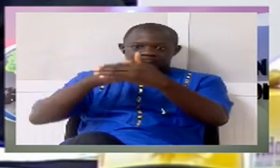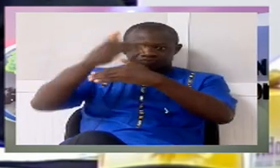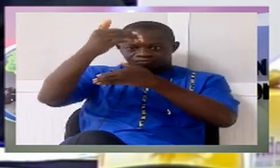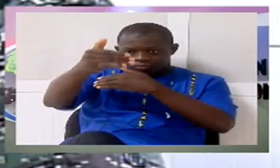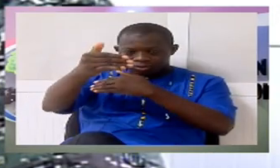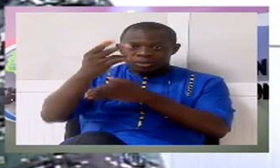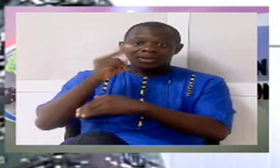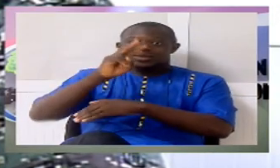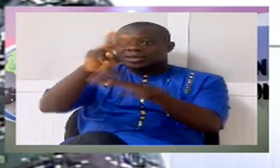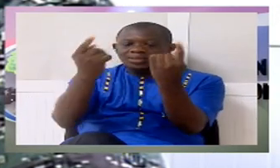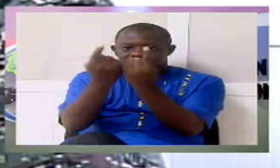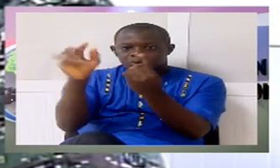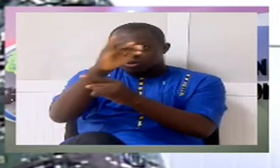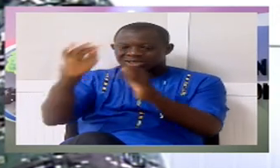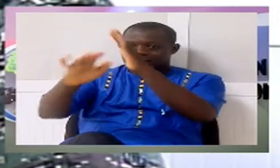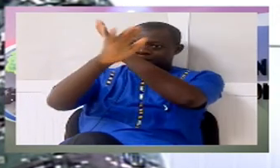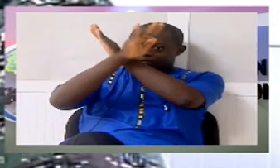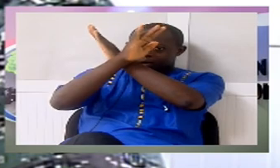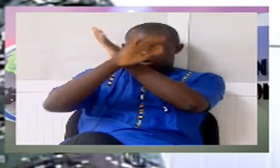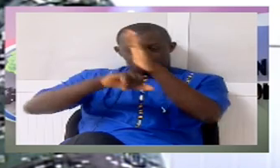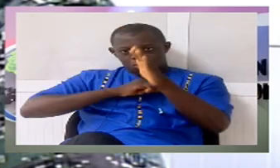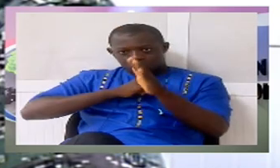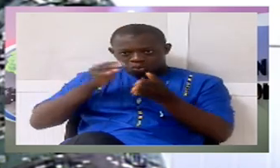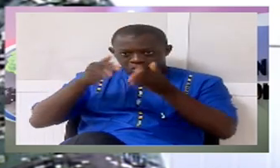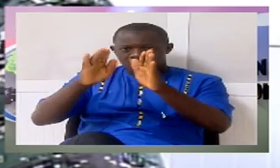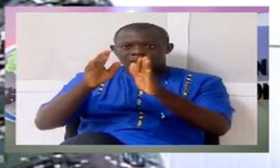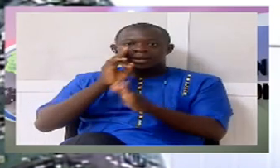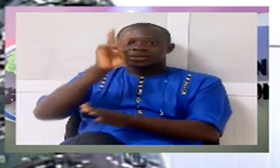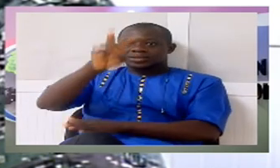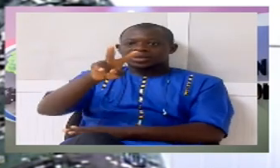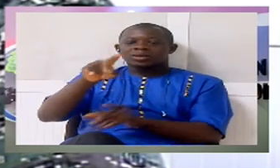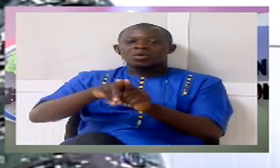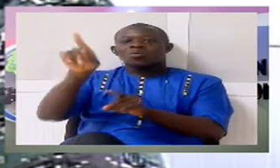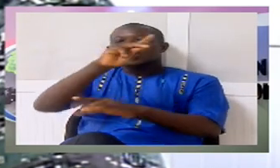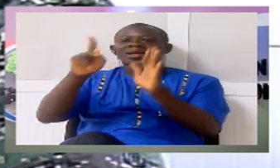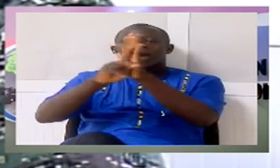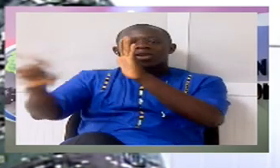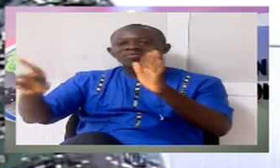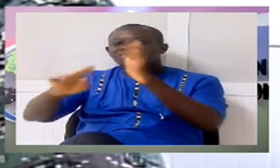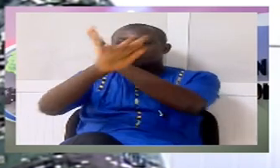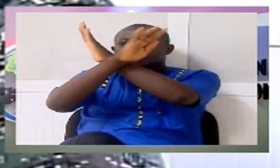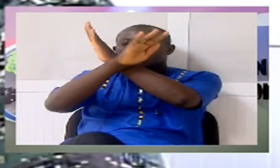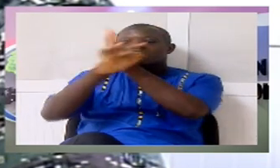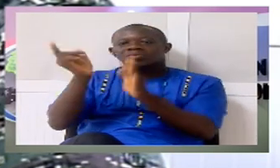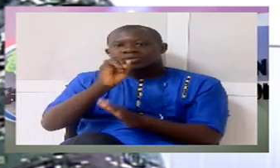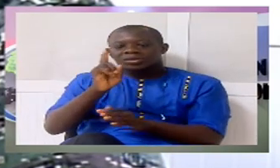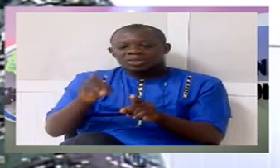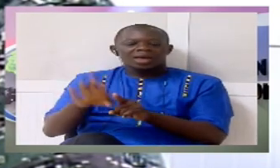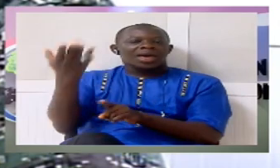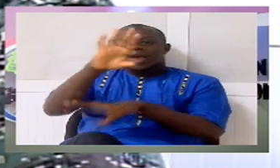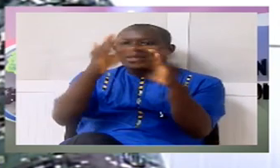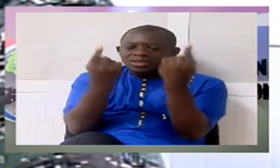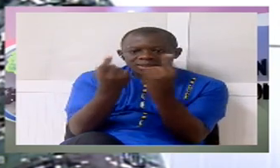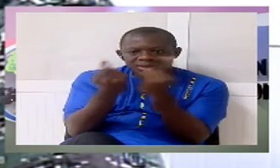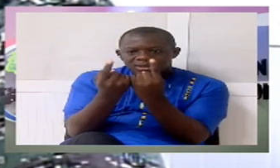mbiri junction ni delima wahumai galangkori ngi na gisya kanam. Bamusan jalang galangkori. Kind of obstacles. Whatever obstacle